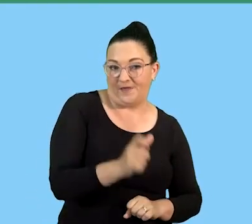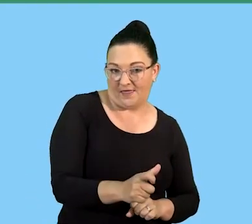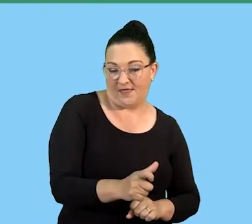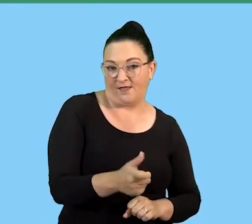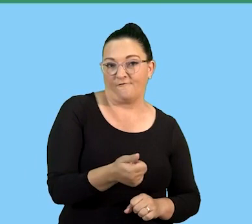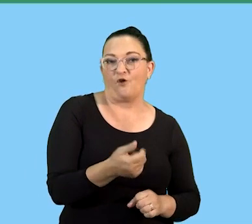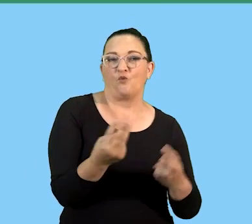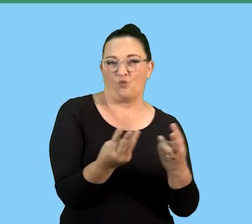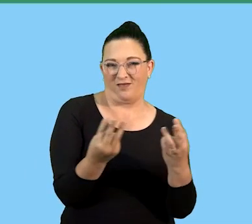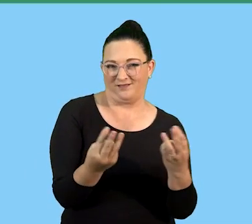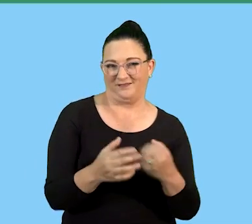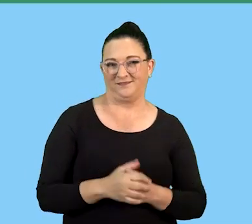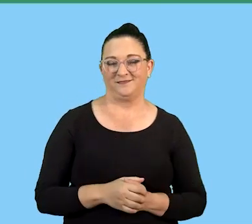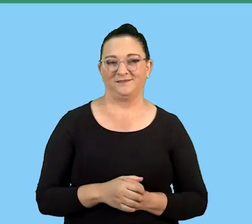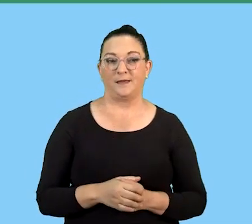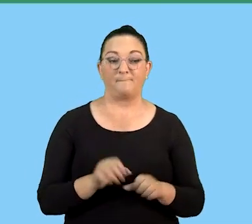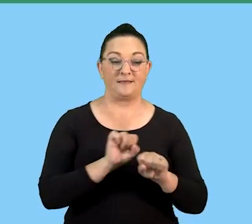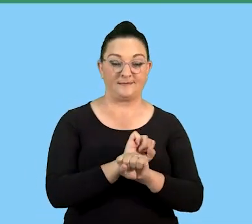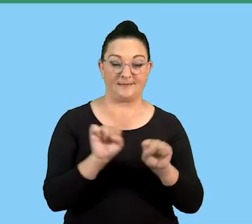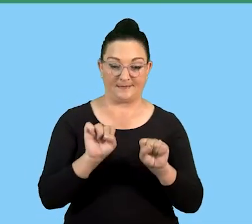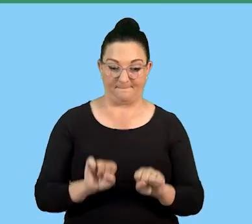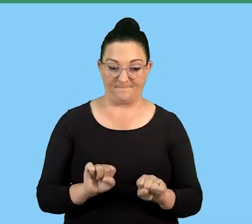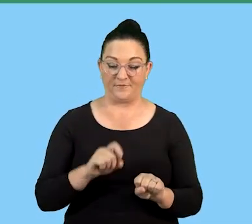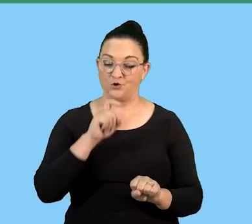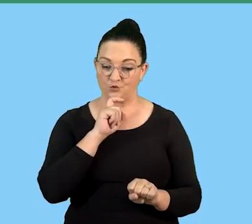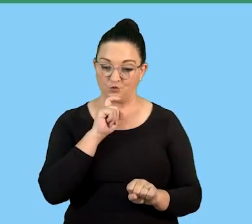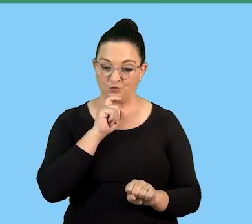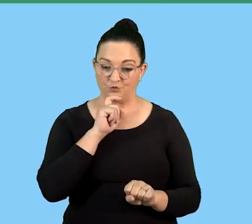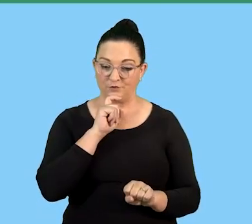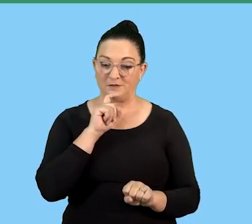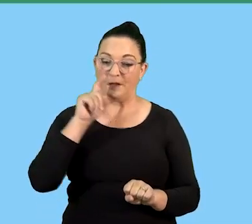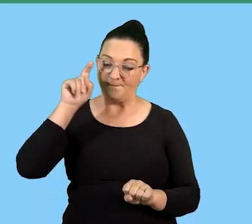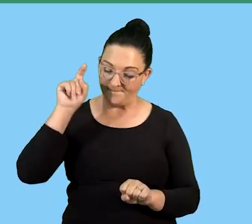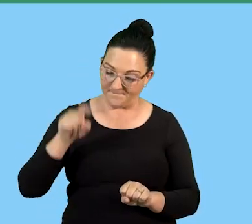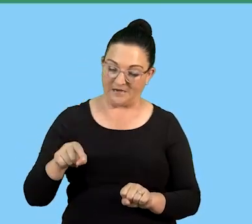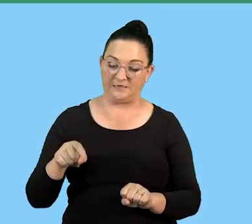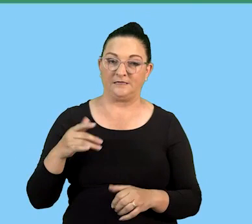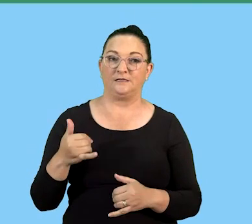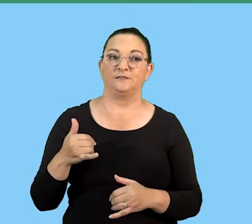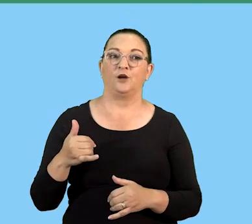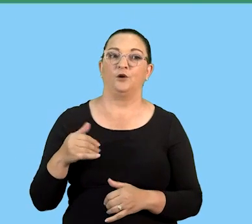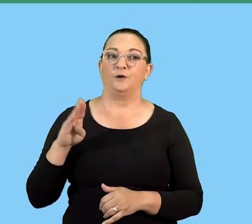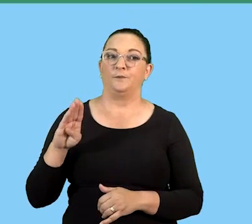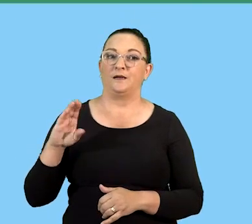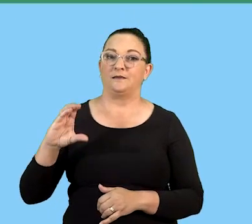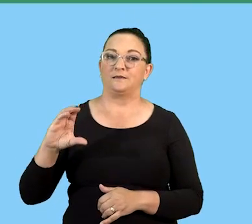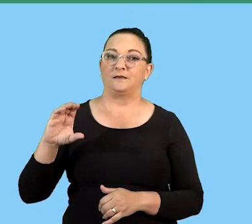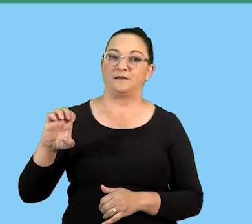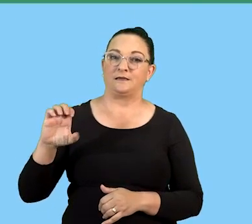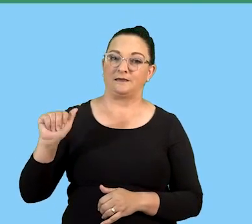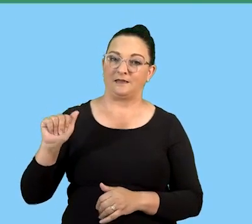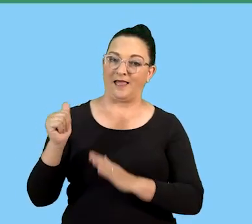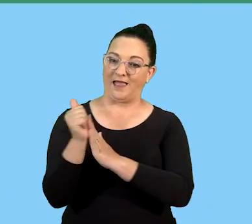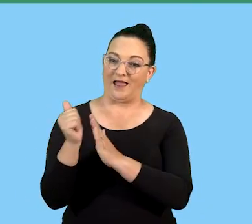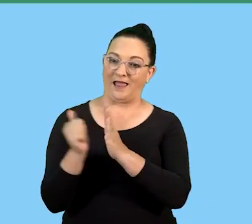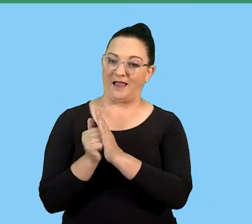very important to note that these systems that they use must be in line with the basic conditions of